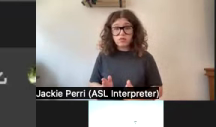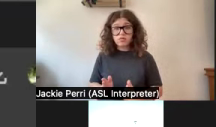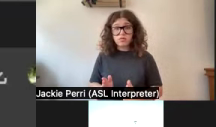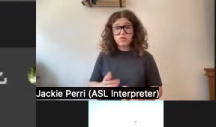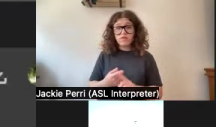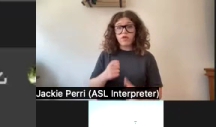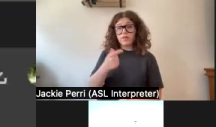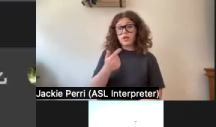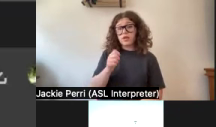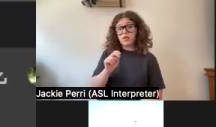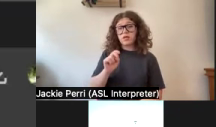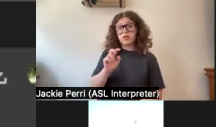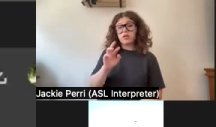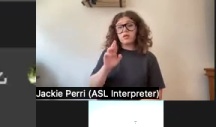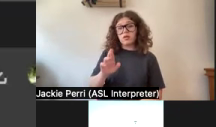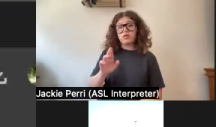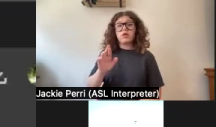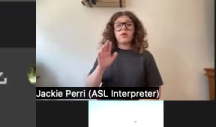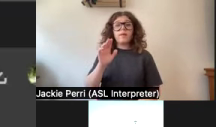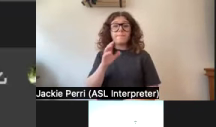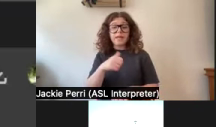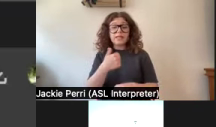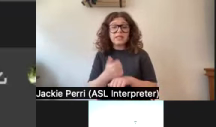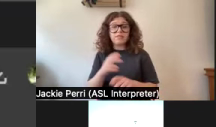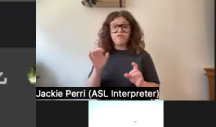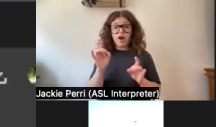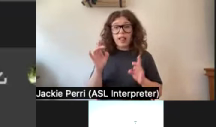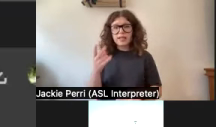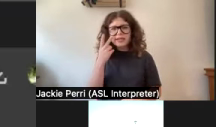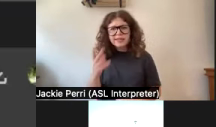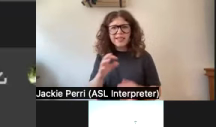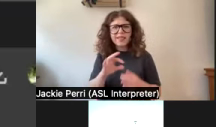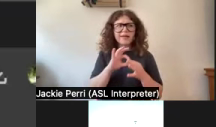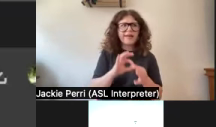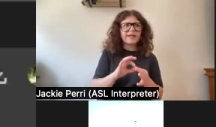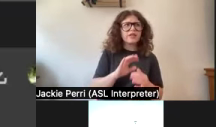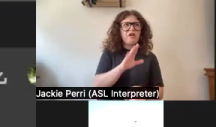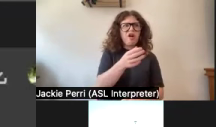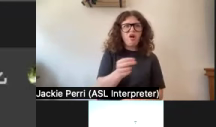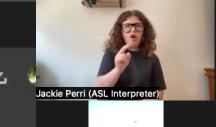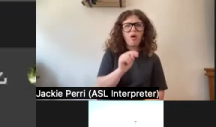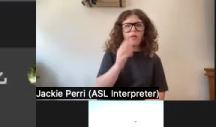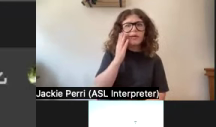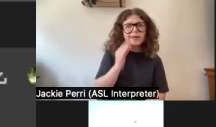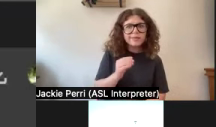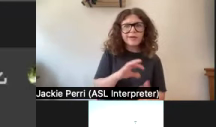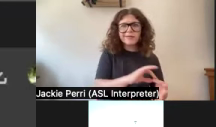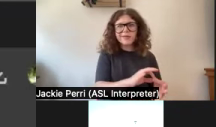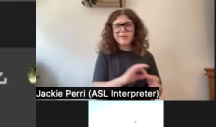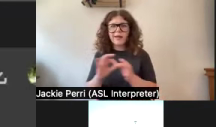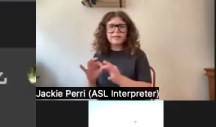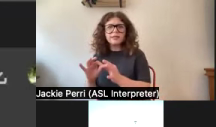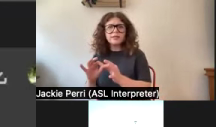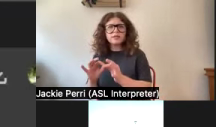gender-based violence, gender survivors who are seeing the connection between their own experiences of